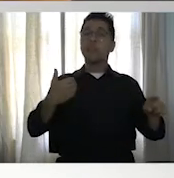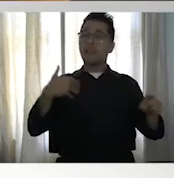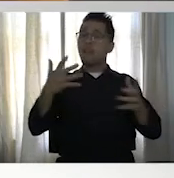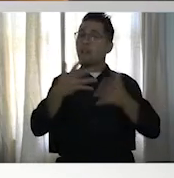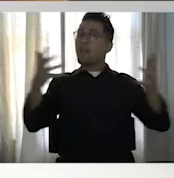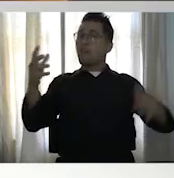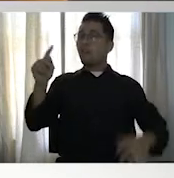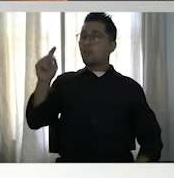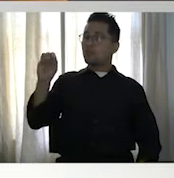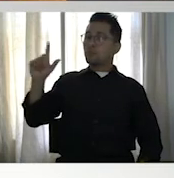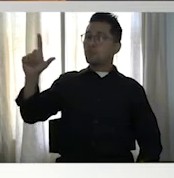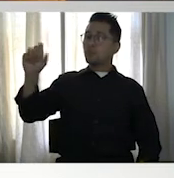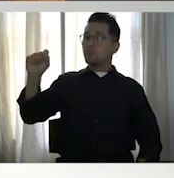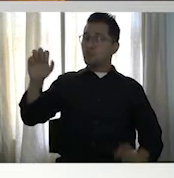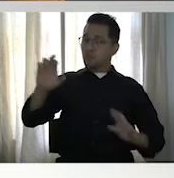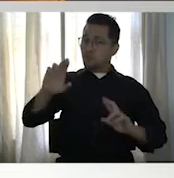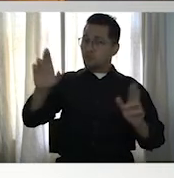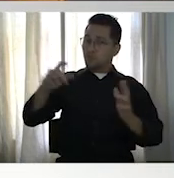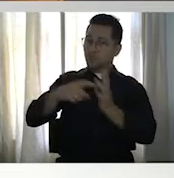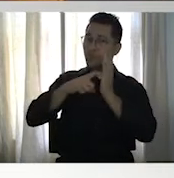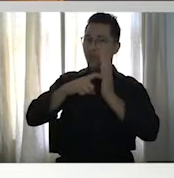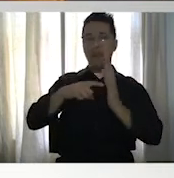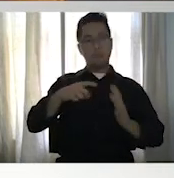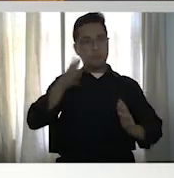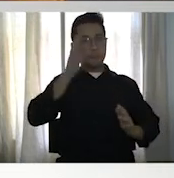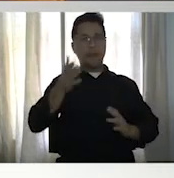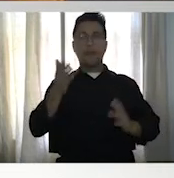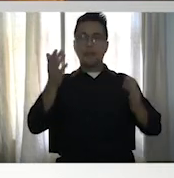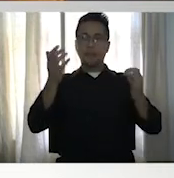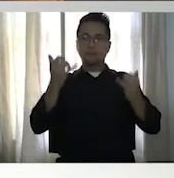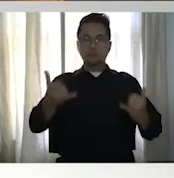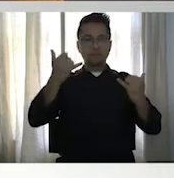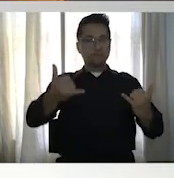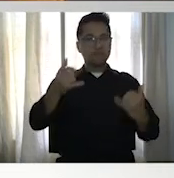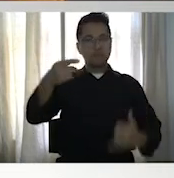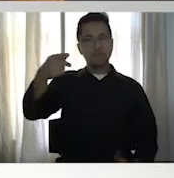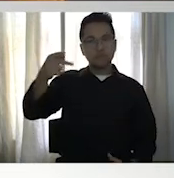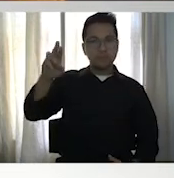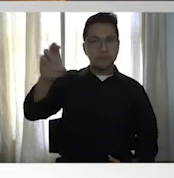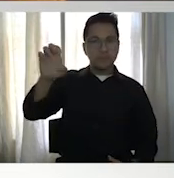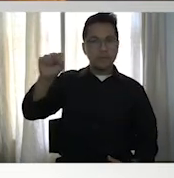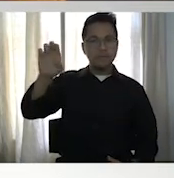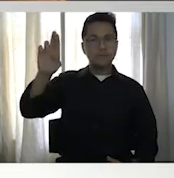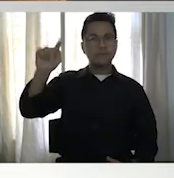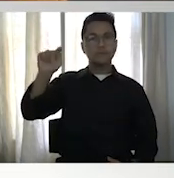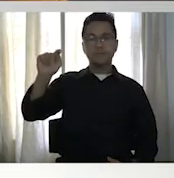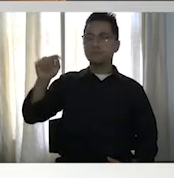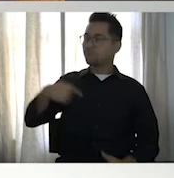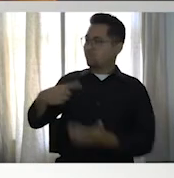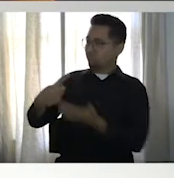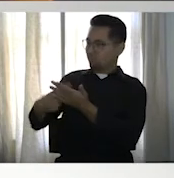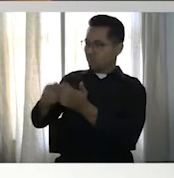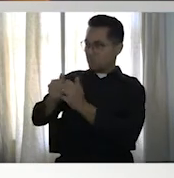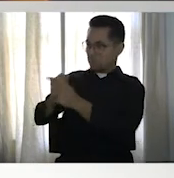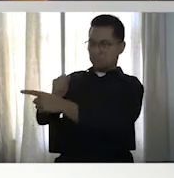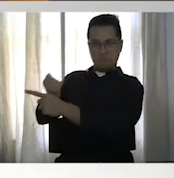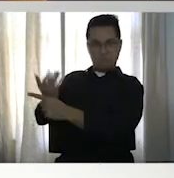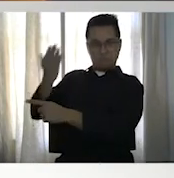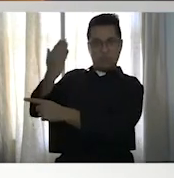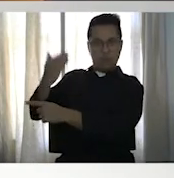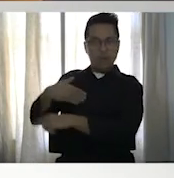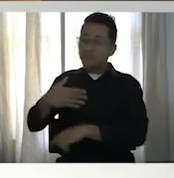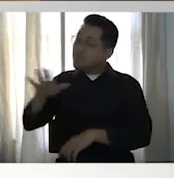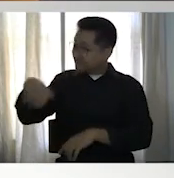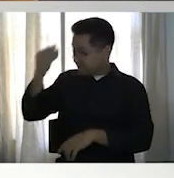use. Being present is the first one, and I was talking with Alana this morning, telling her that before I start